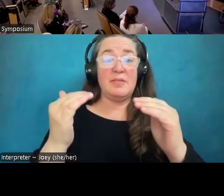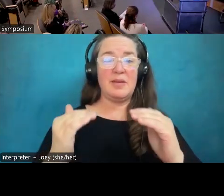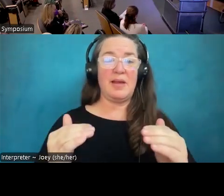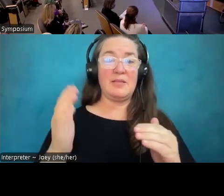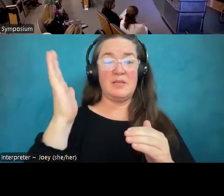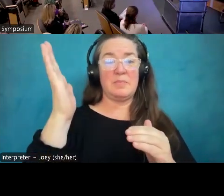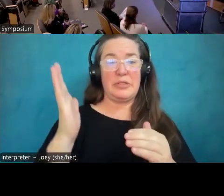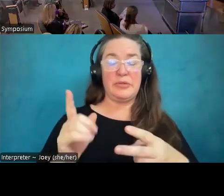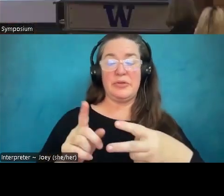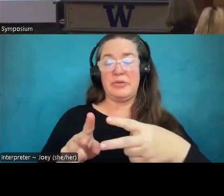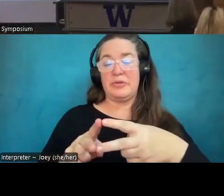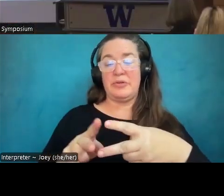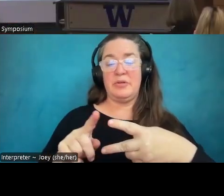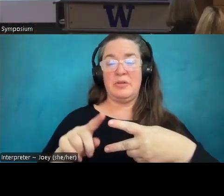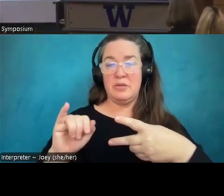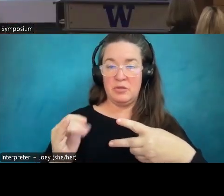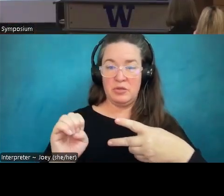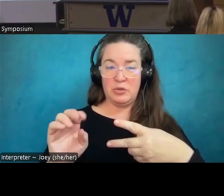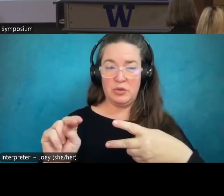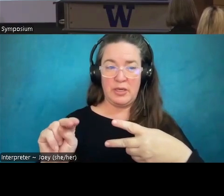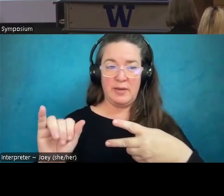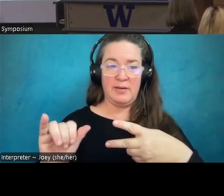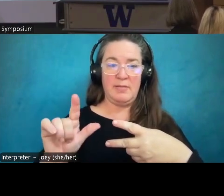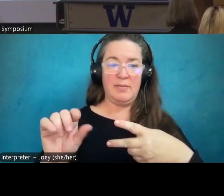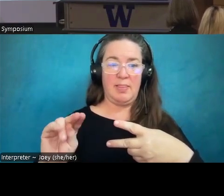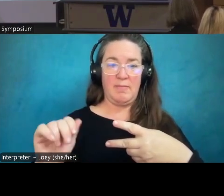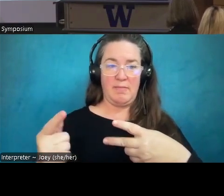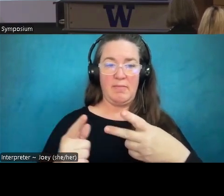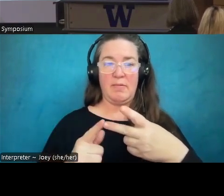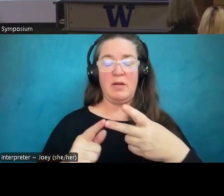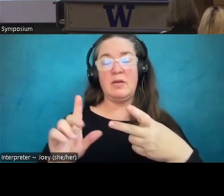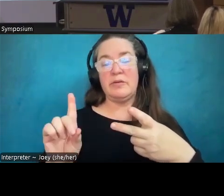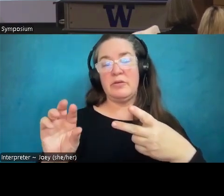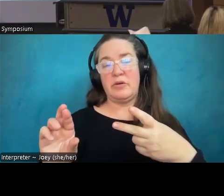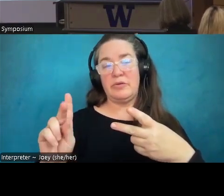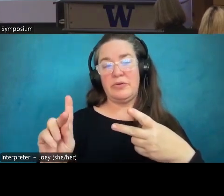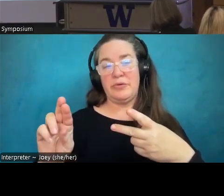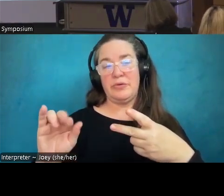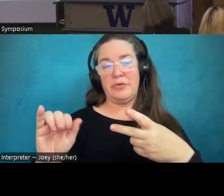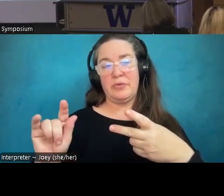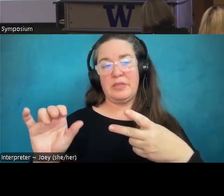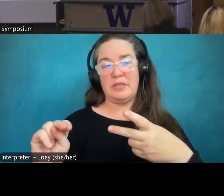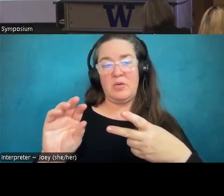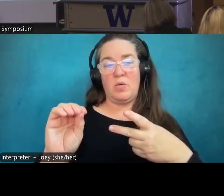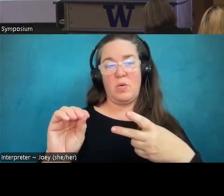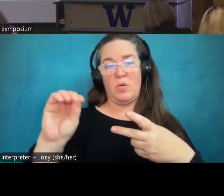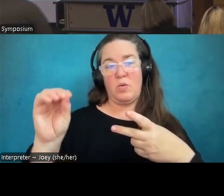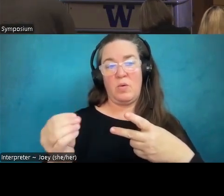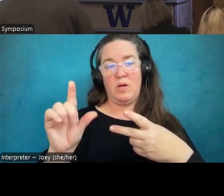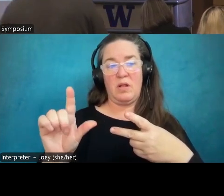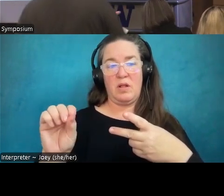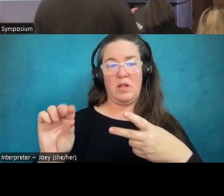Long and Dr. Kristen O'Loughlin, who will speak to us about how to support your mood with long